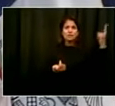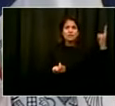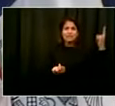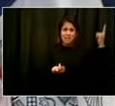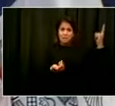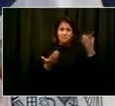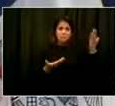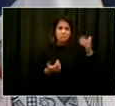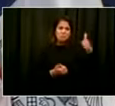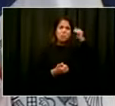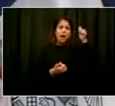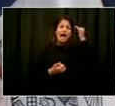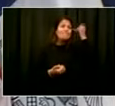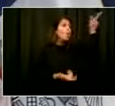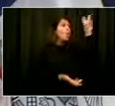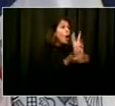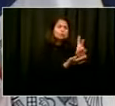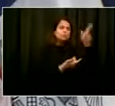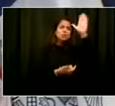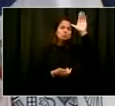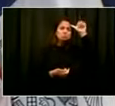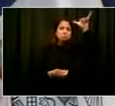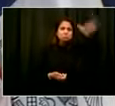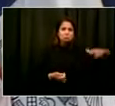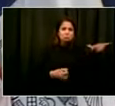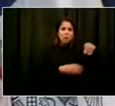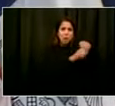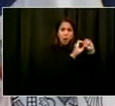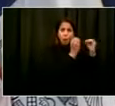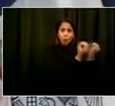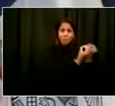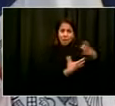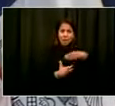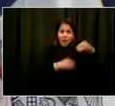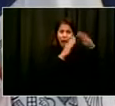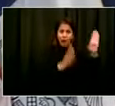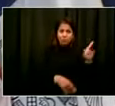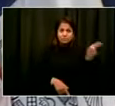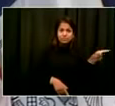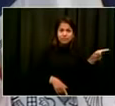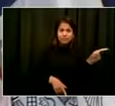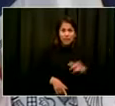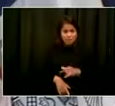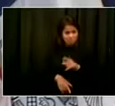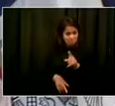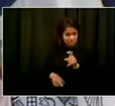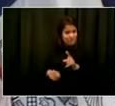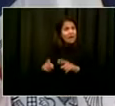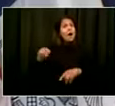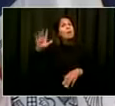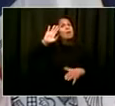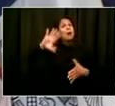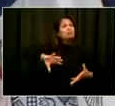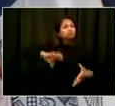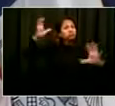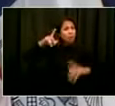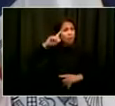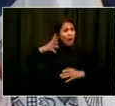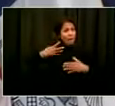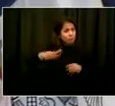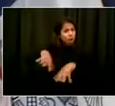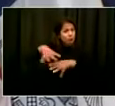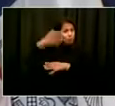the governor, the police commissioner, and others have really gamed out the various scenarios to deal with the potential for